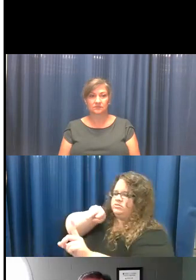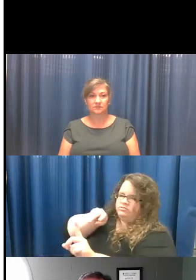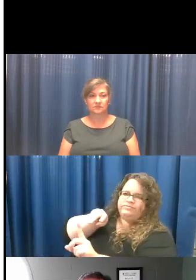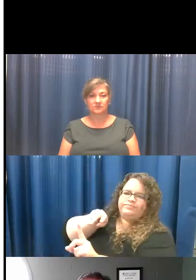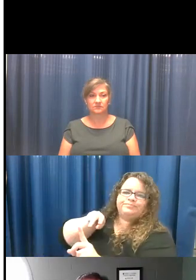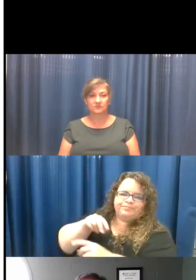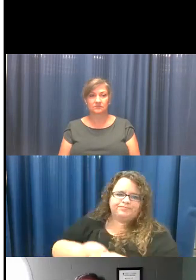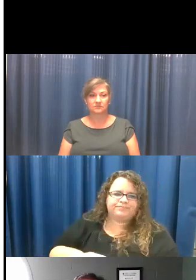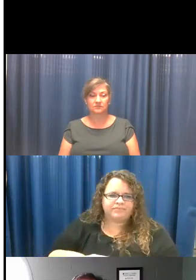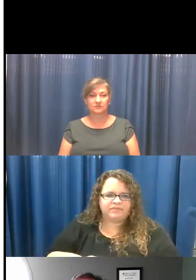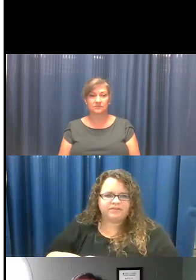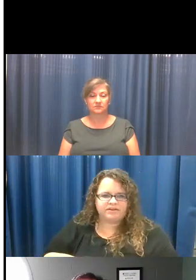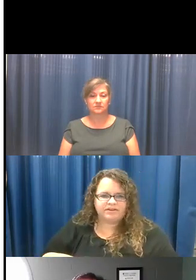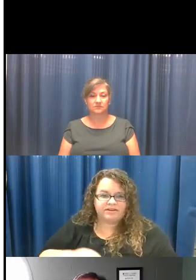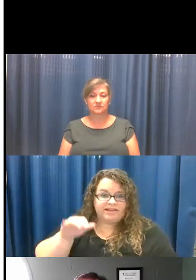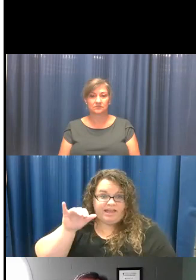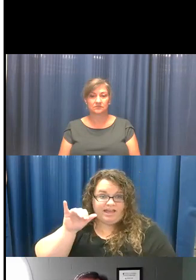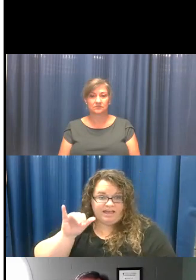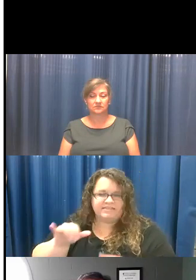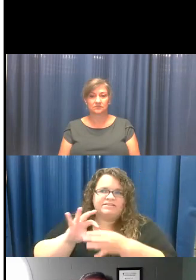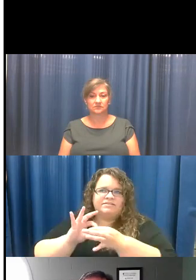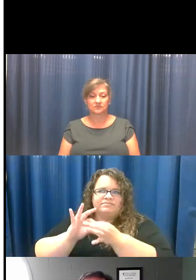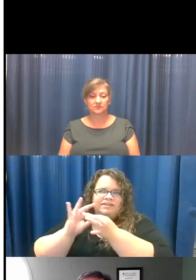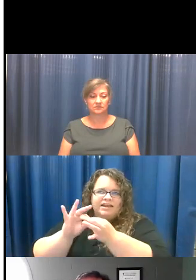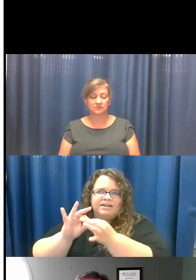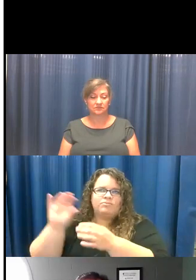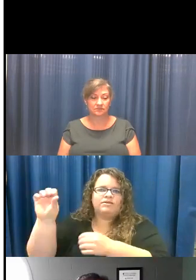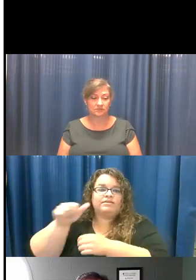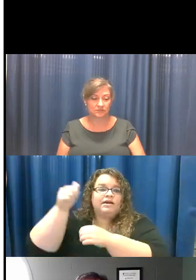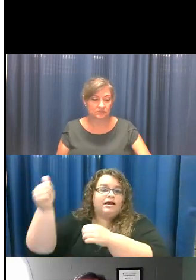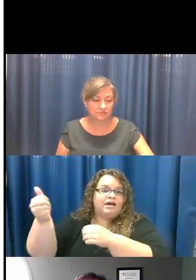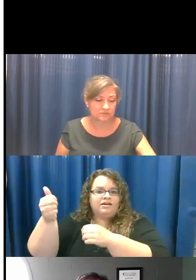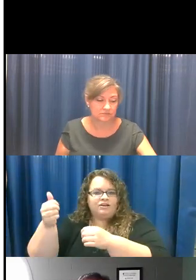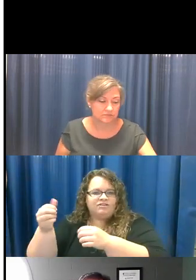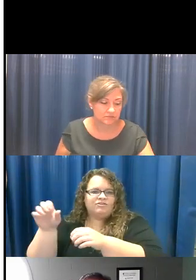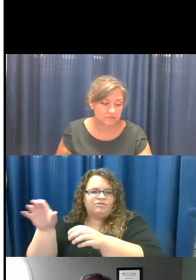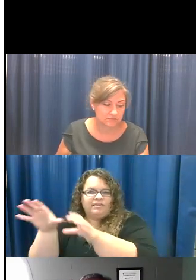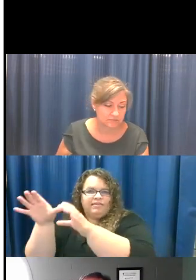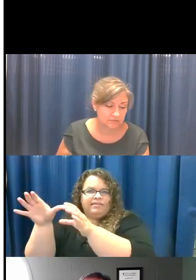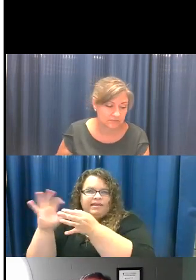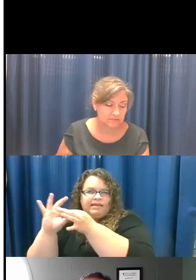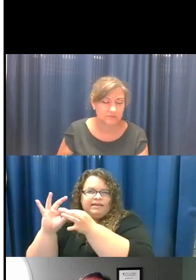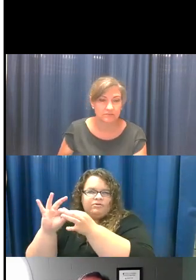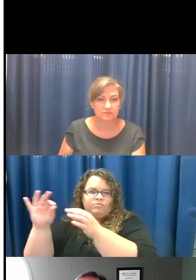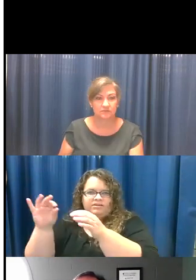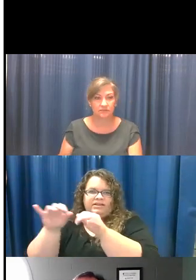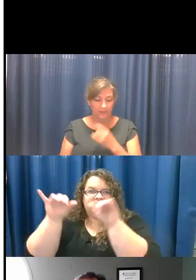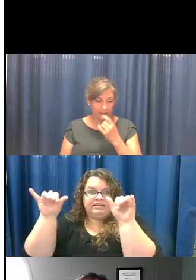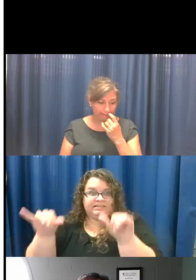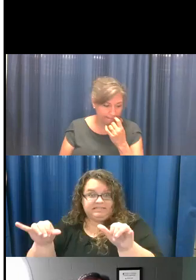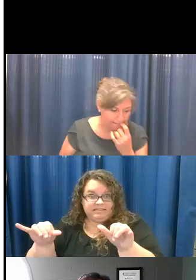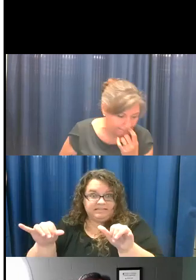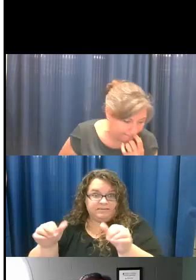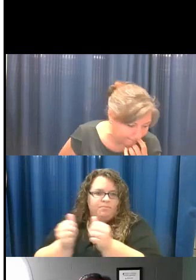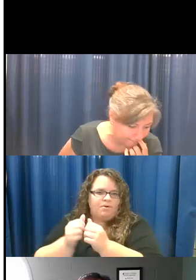larger effort that's going on system-wide. So Chancellor Garcia is very engaged on a system level